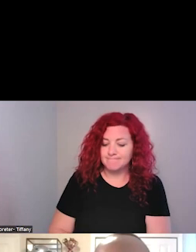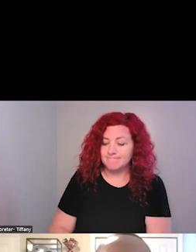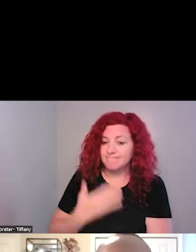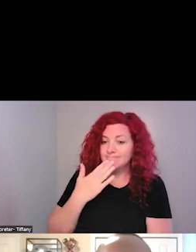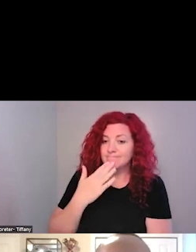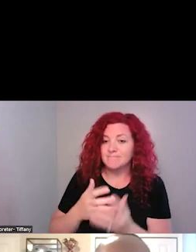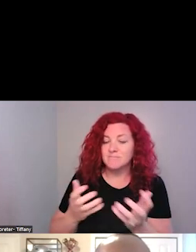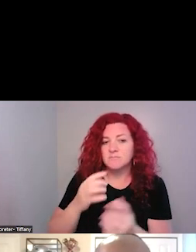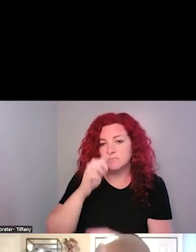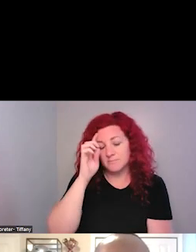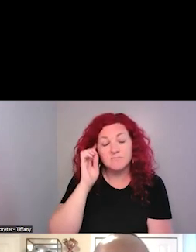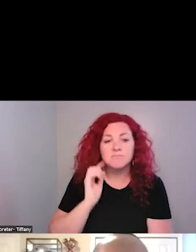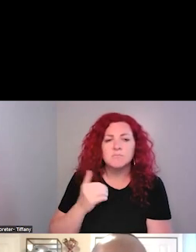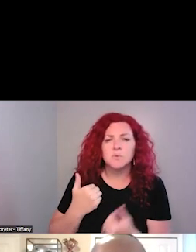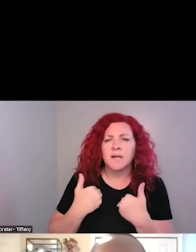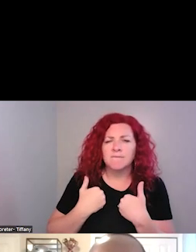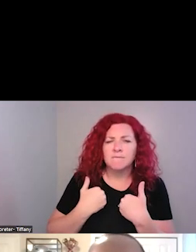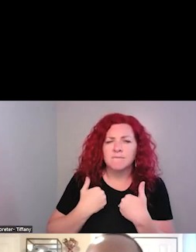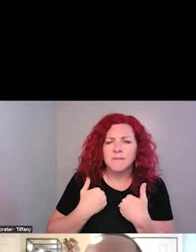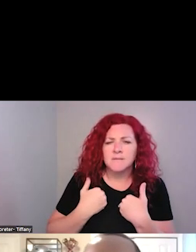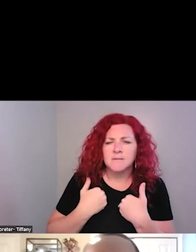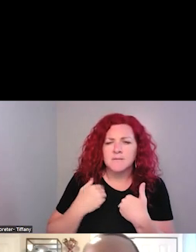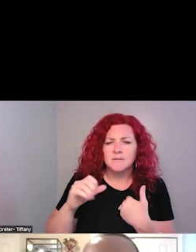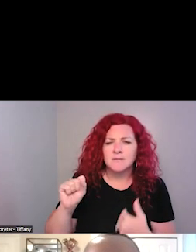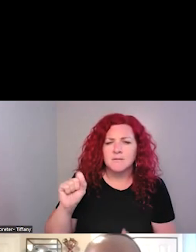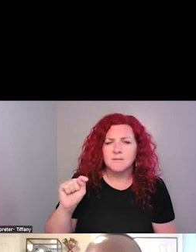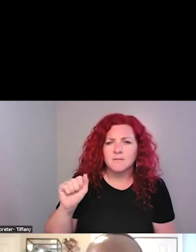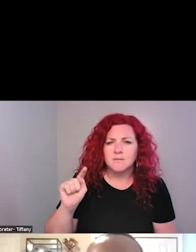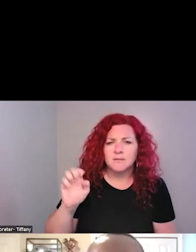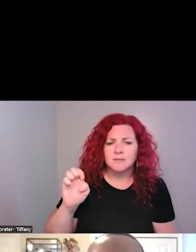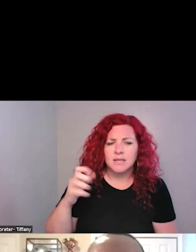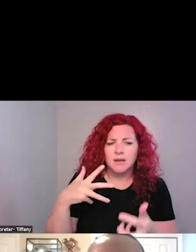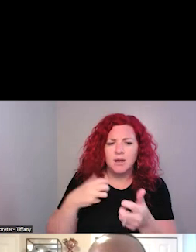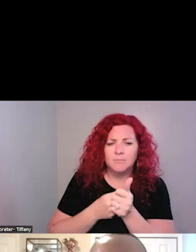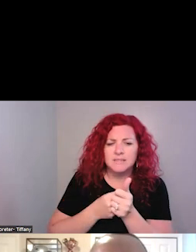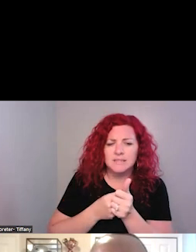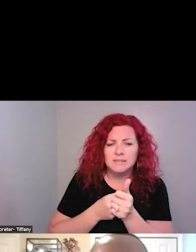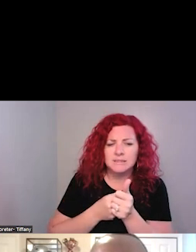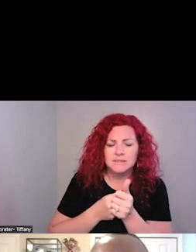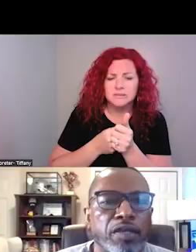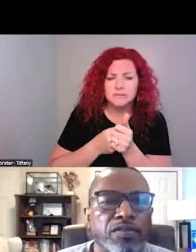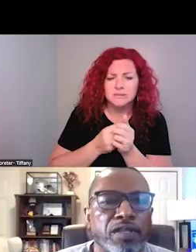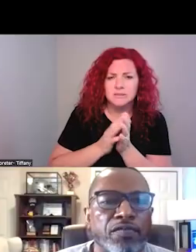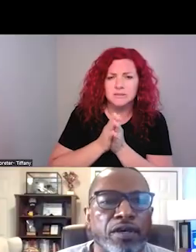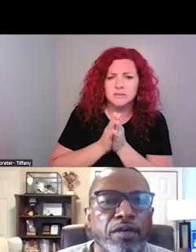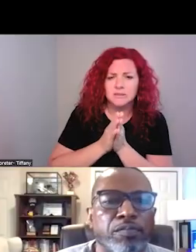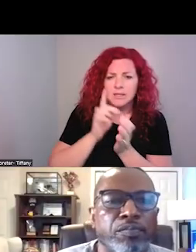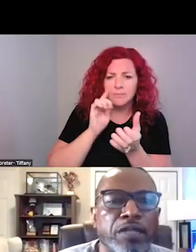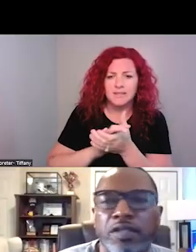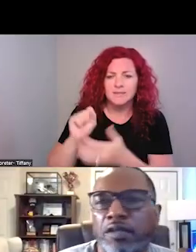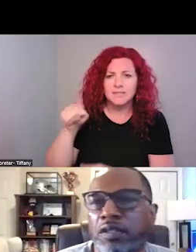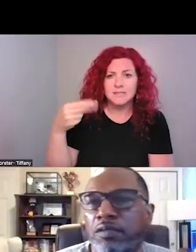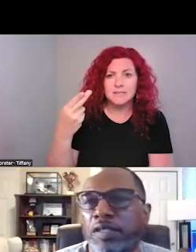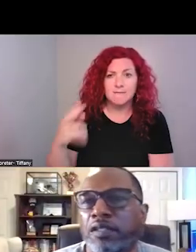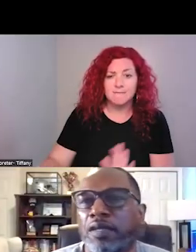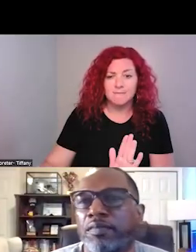much. And do we have state updates? I believe Pastor